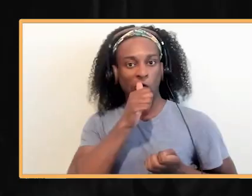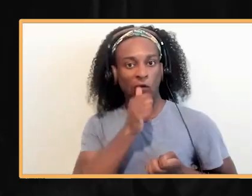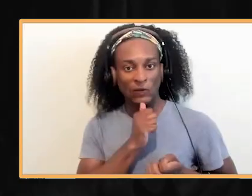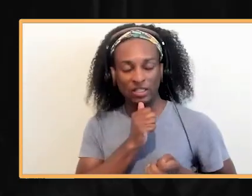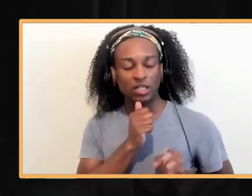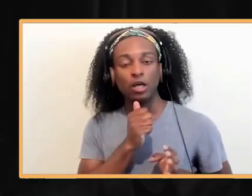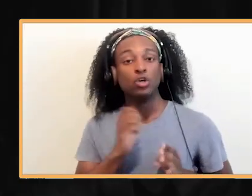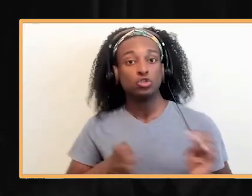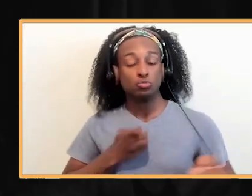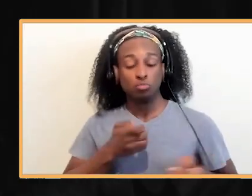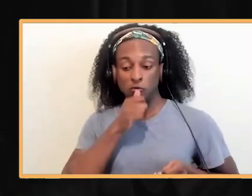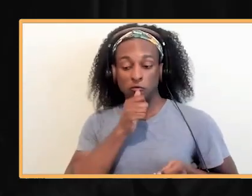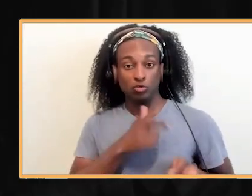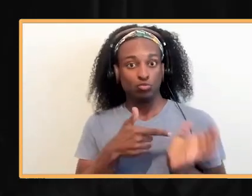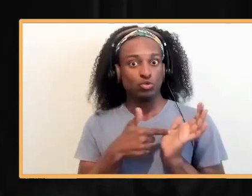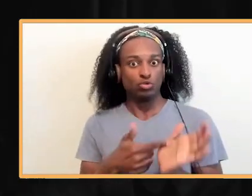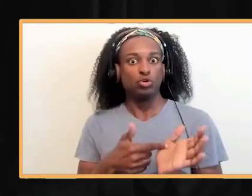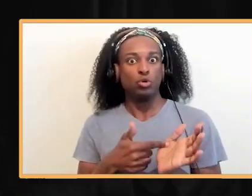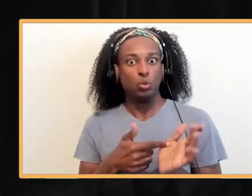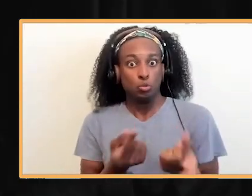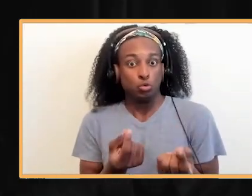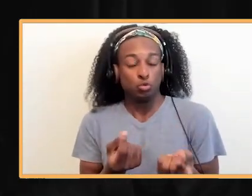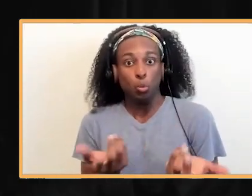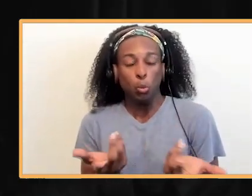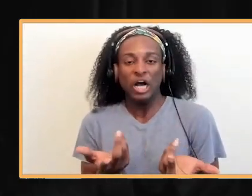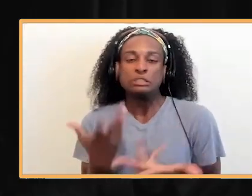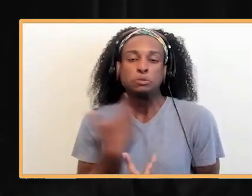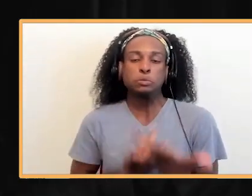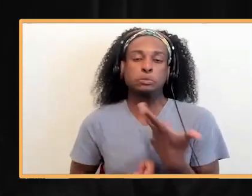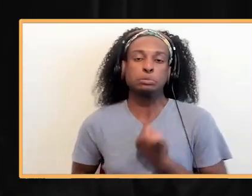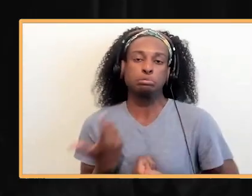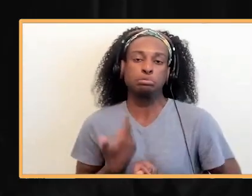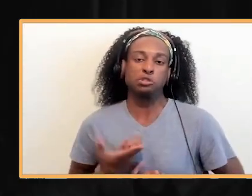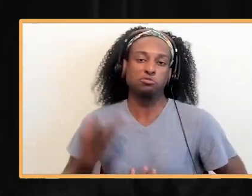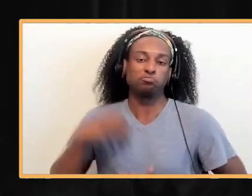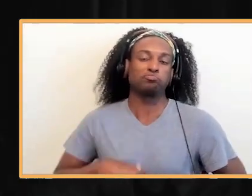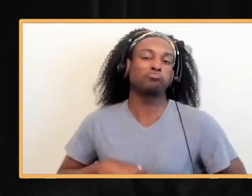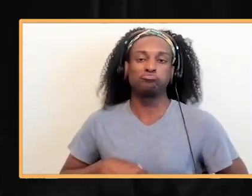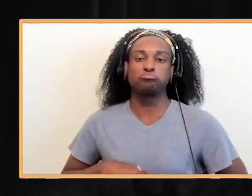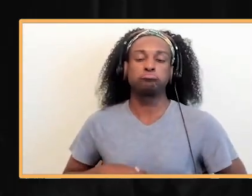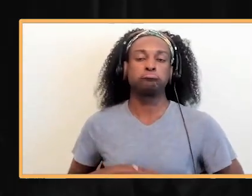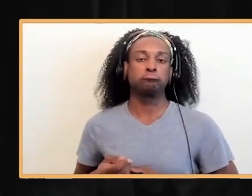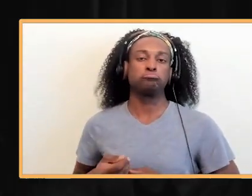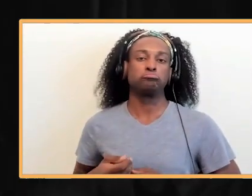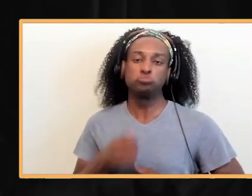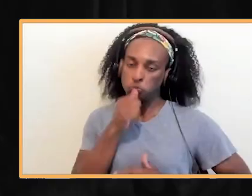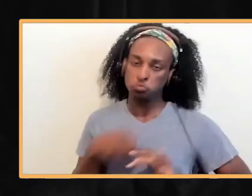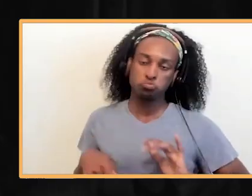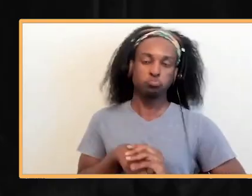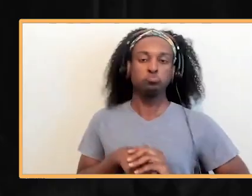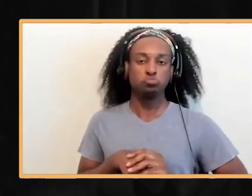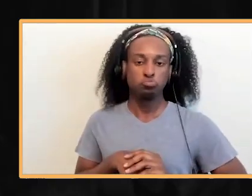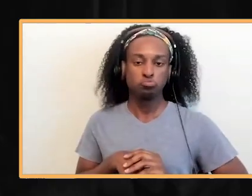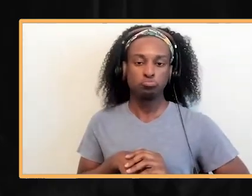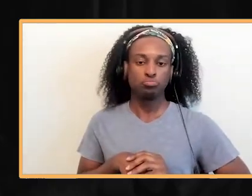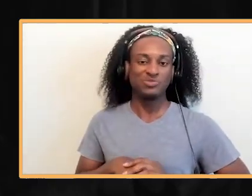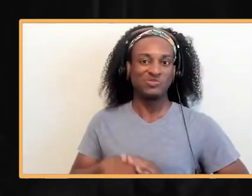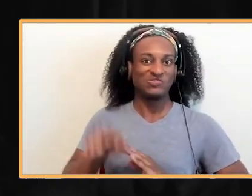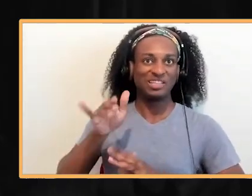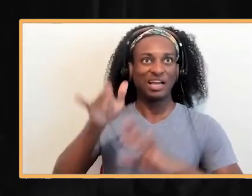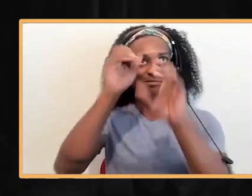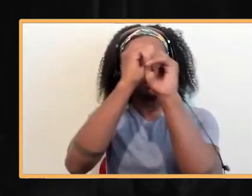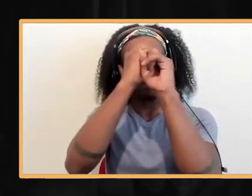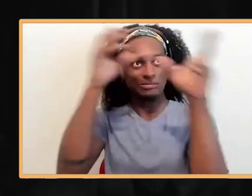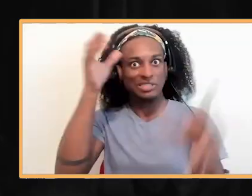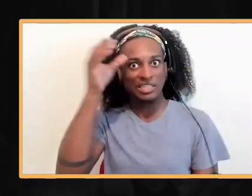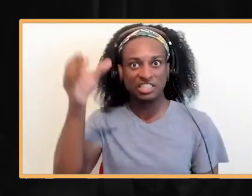to essentially stuff it, right? And so there's this idea of strength being like, that's the archetype that you want to conform